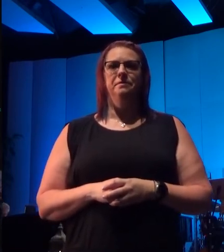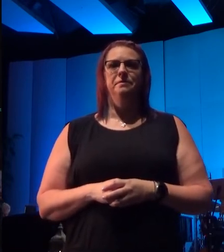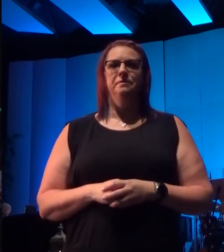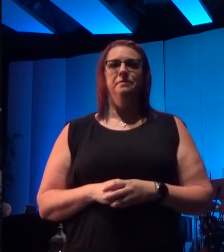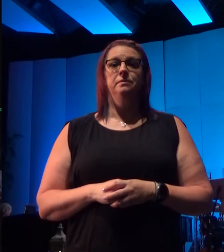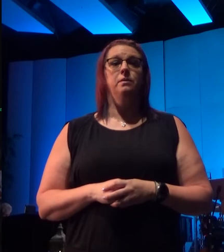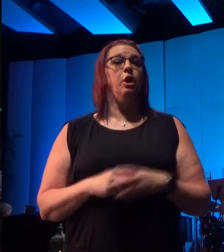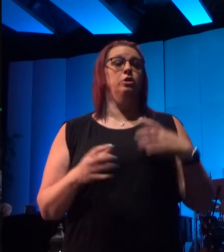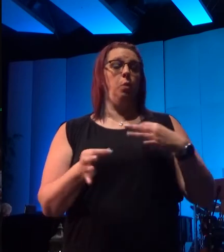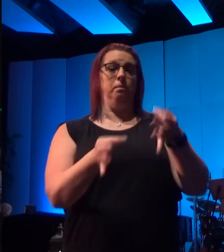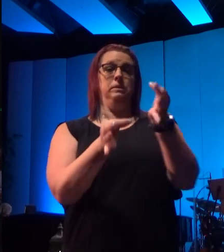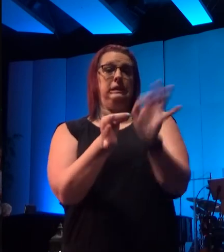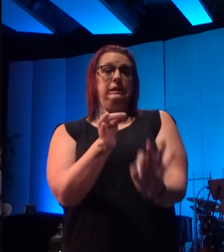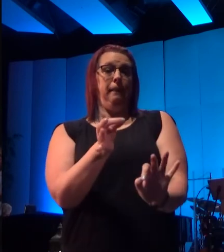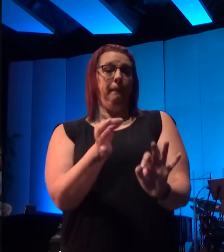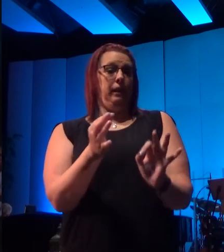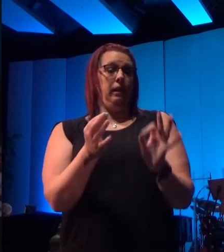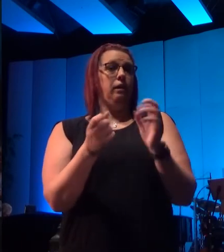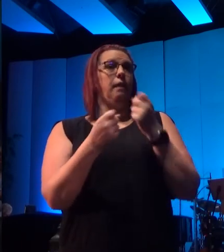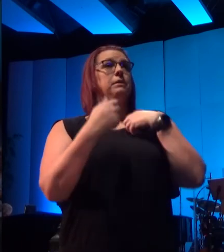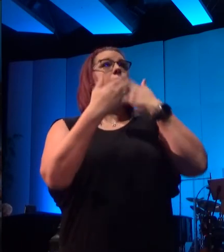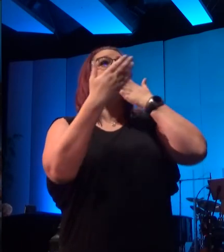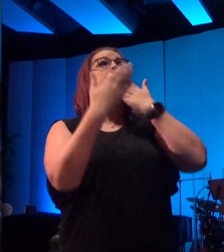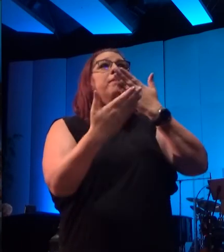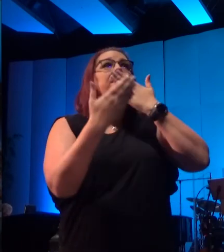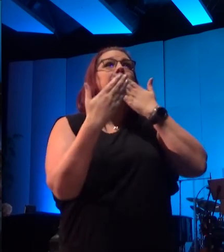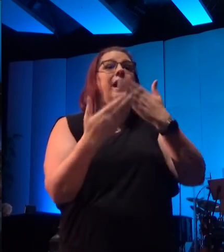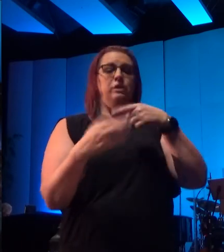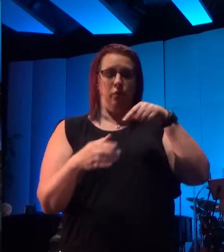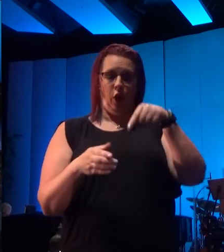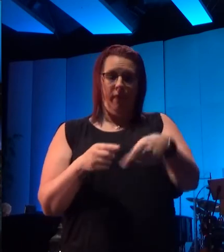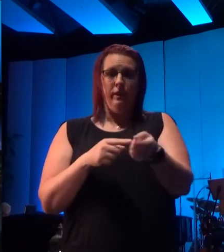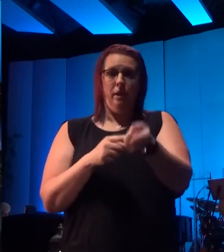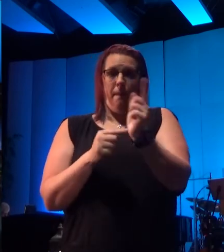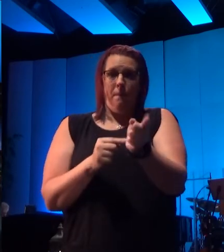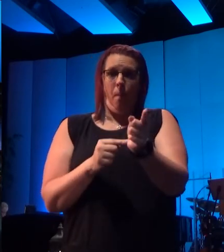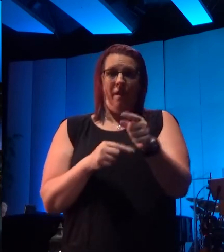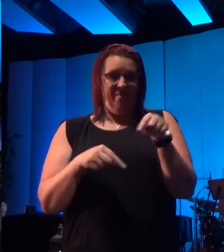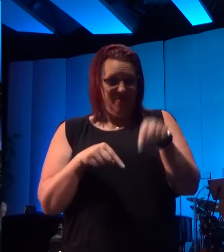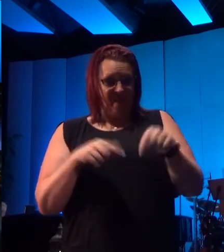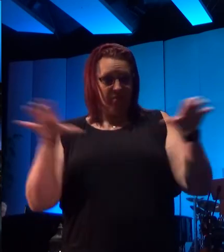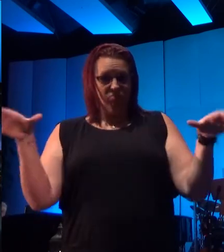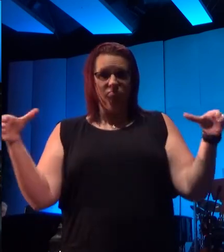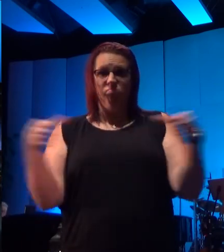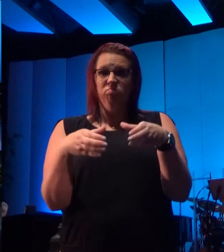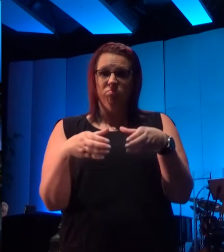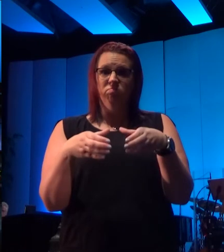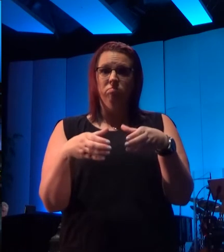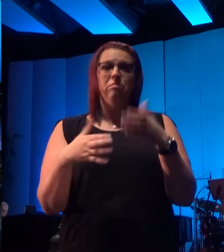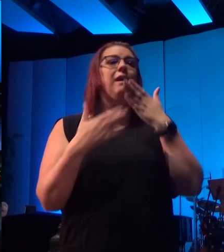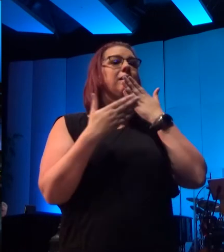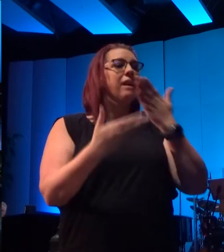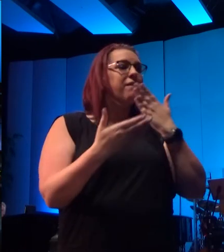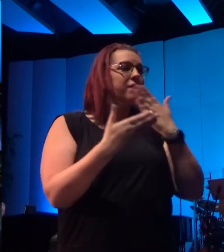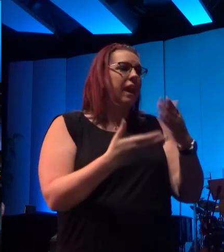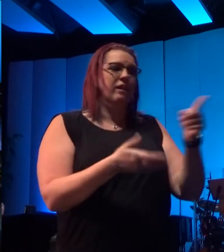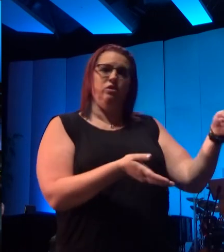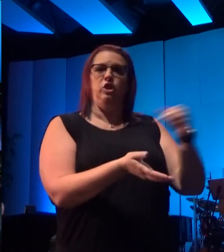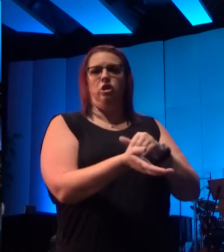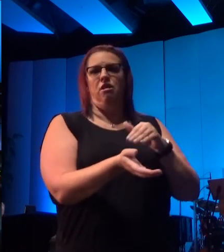And so I simply give thanks for this immediate moment, this coming together. Give thanks for Dr. Roger